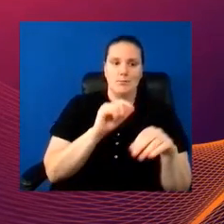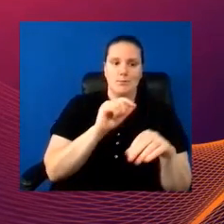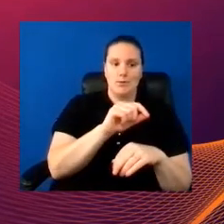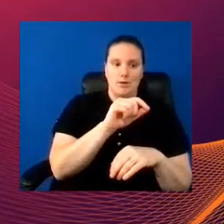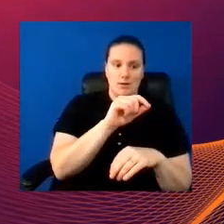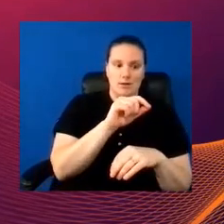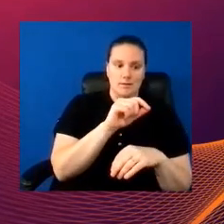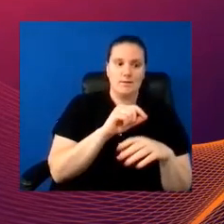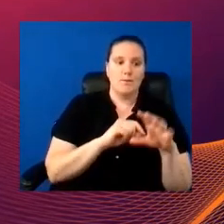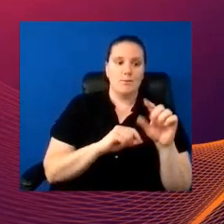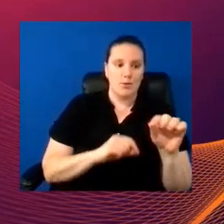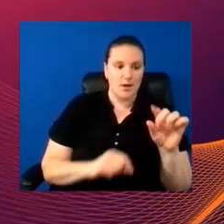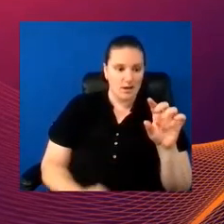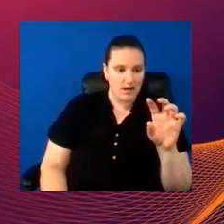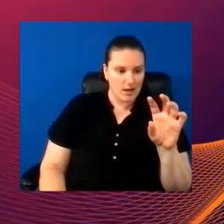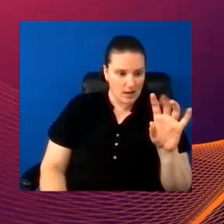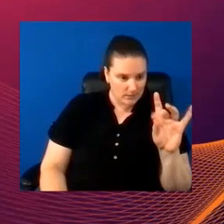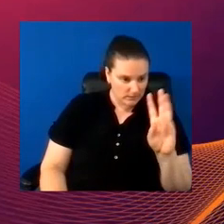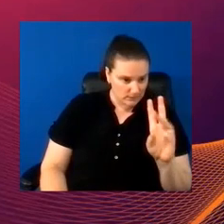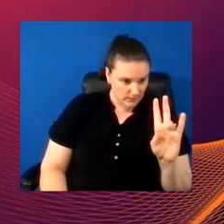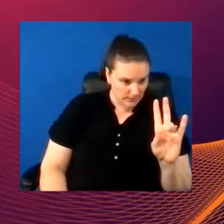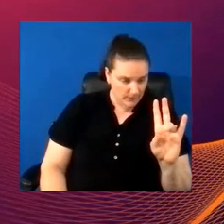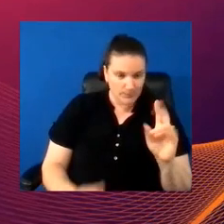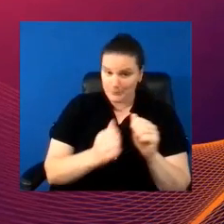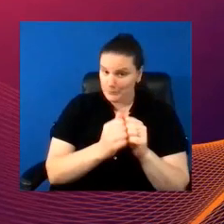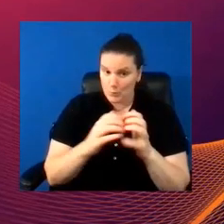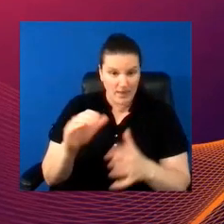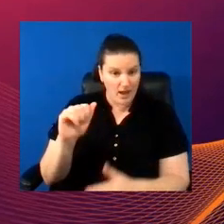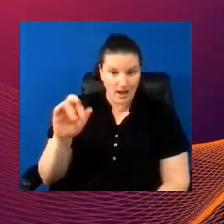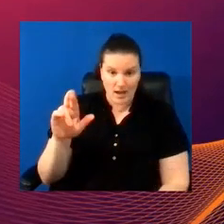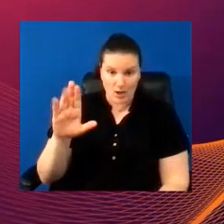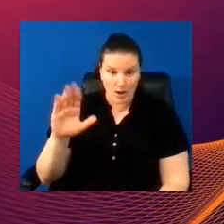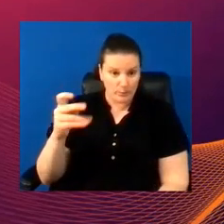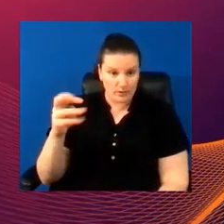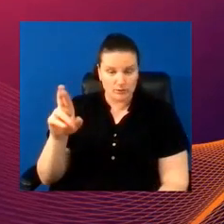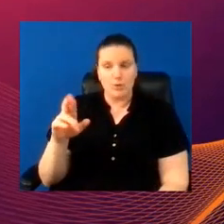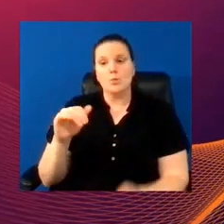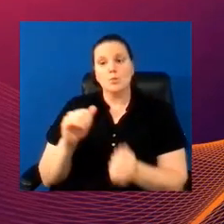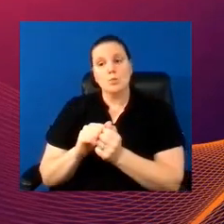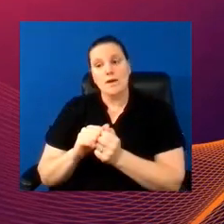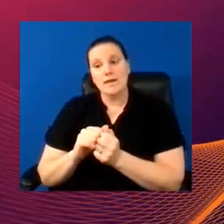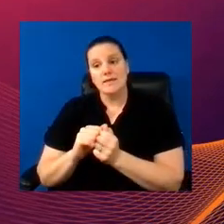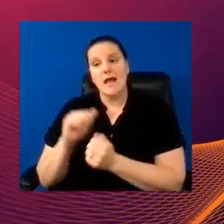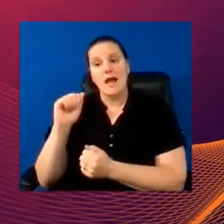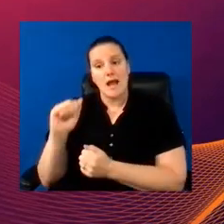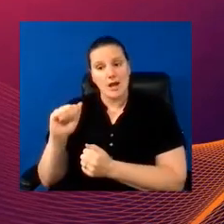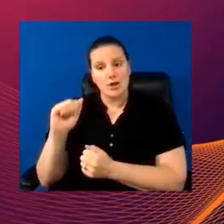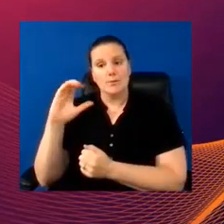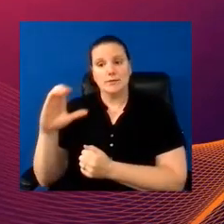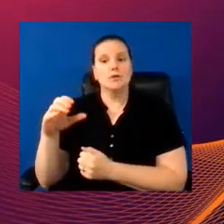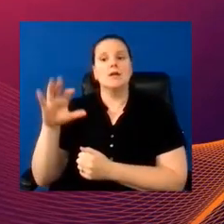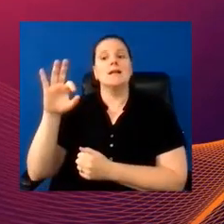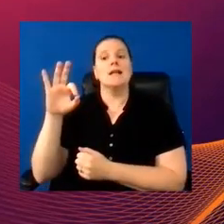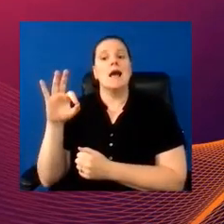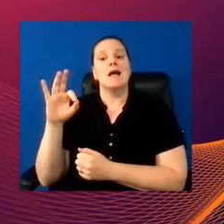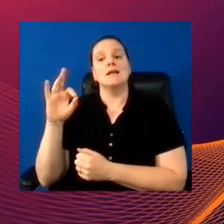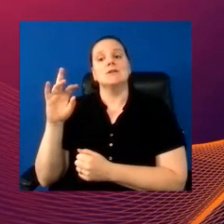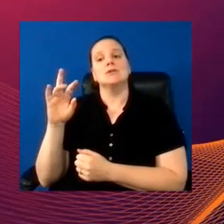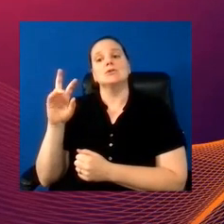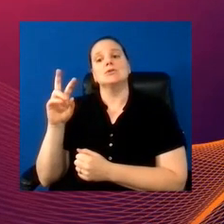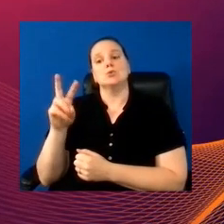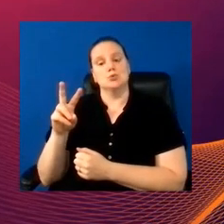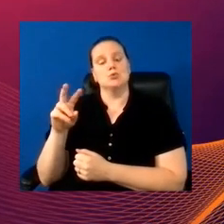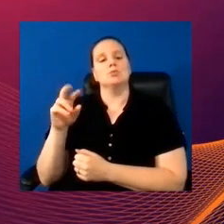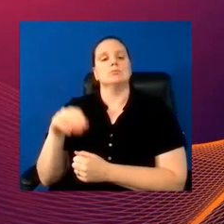$89.87. Then that's without the air compressor. With the air compressor, it would be $92.31. My